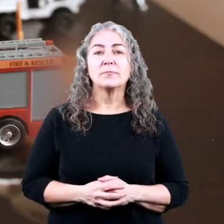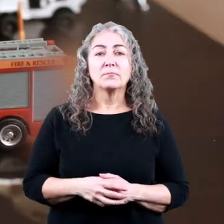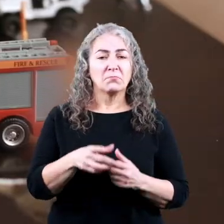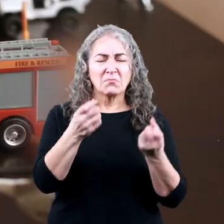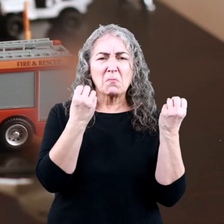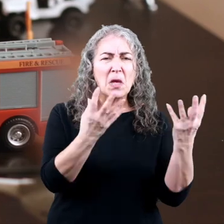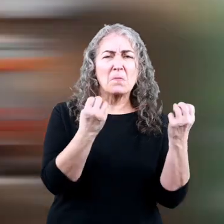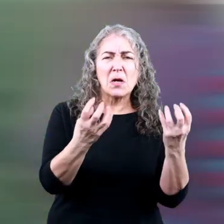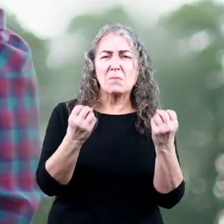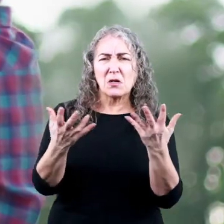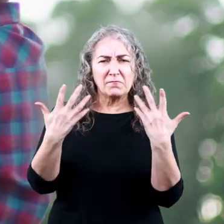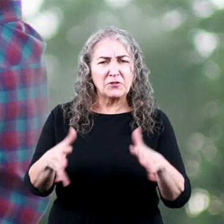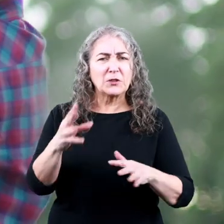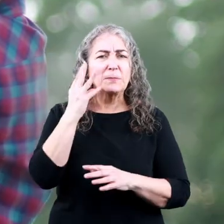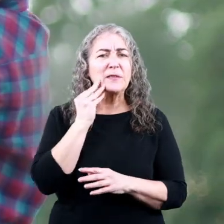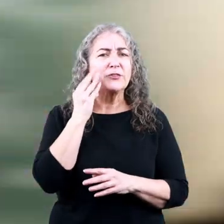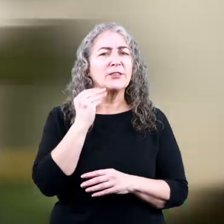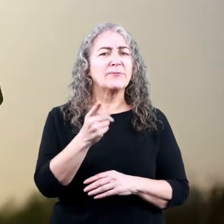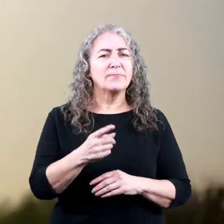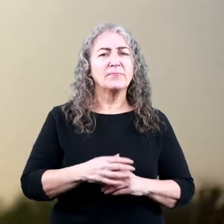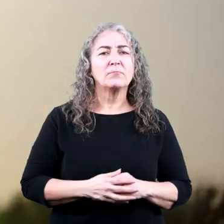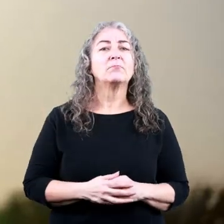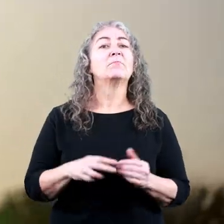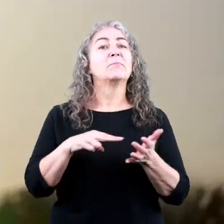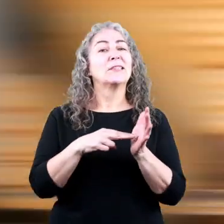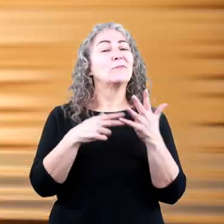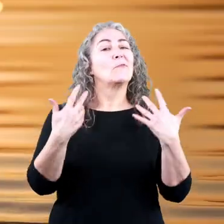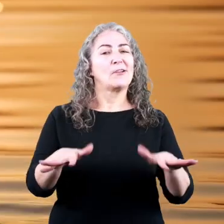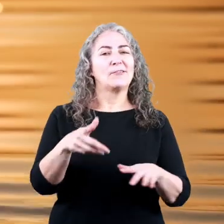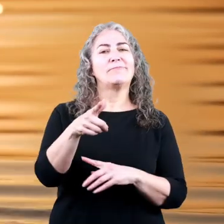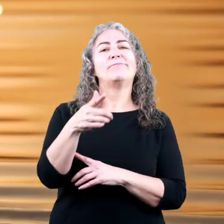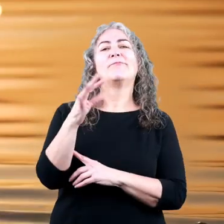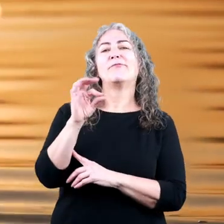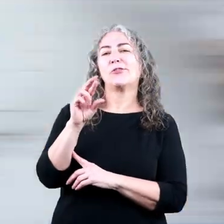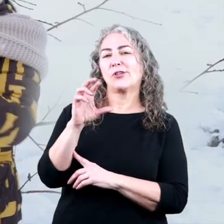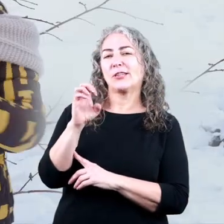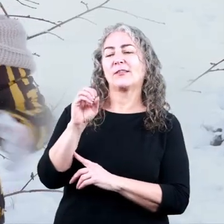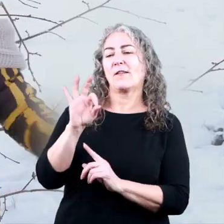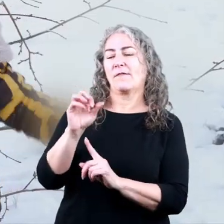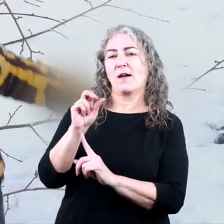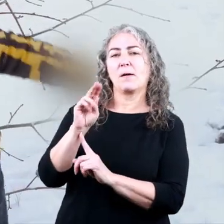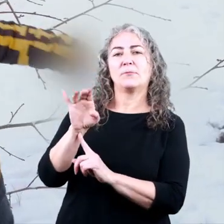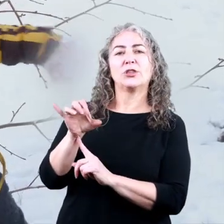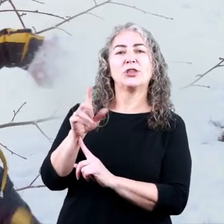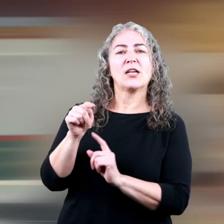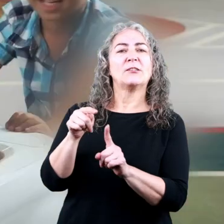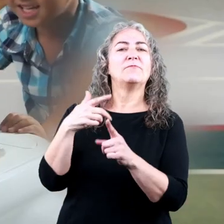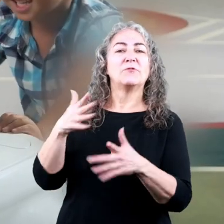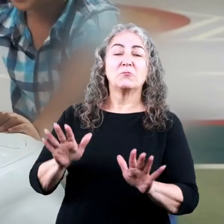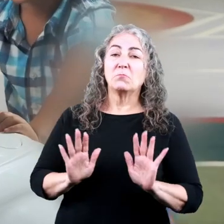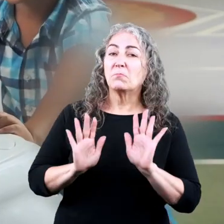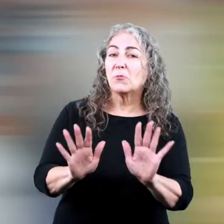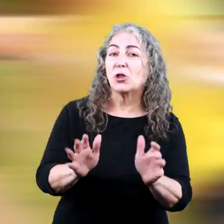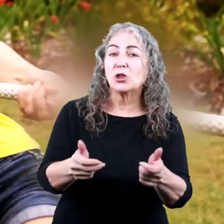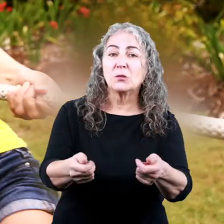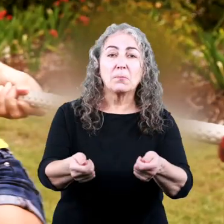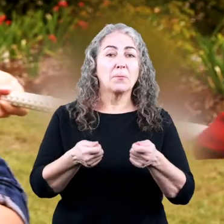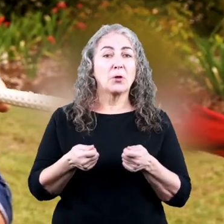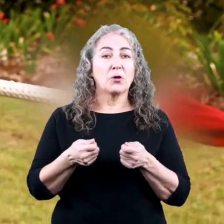If you've done any of these things, then you have applied force to an object. Pushing,